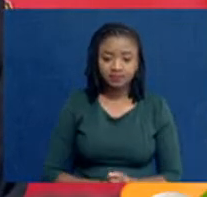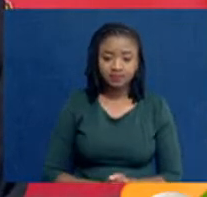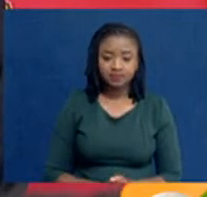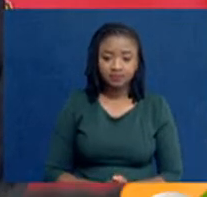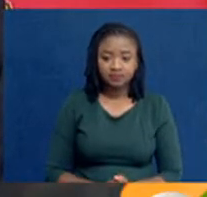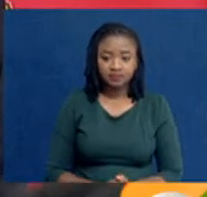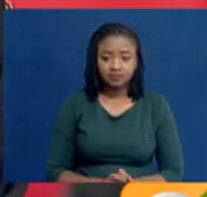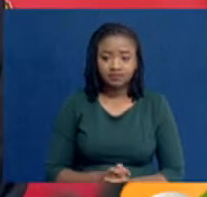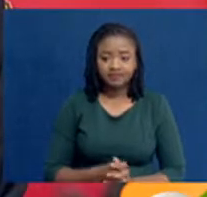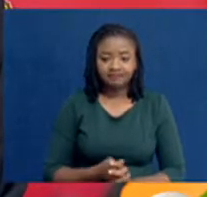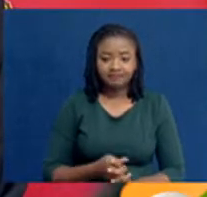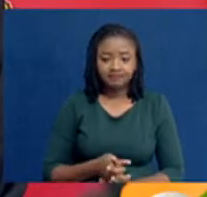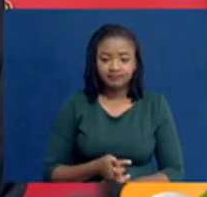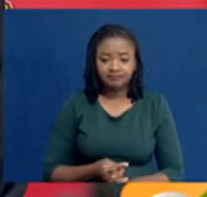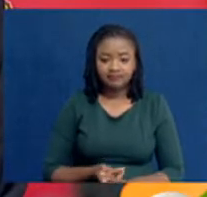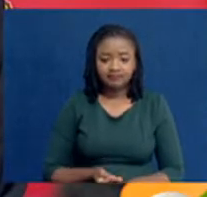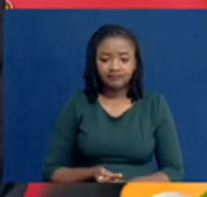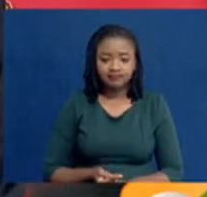do you intend that